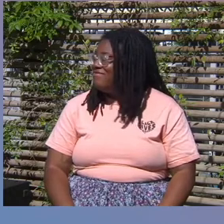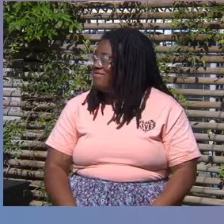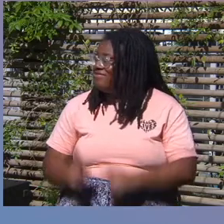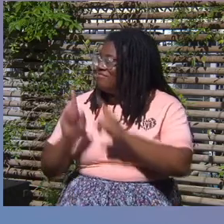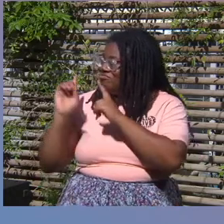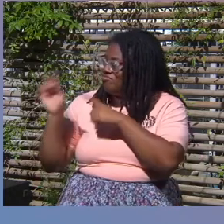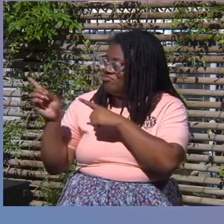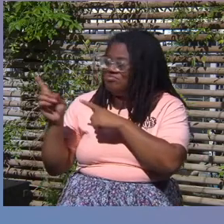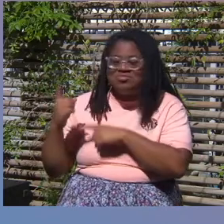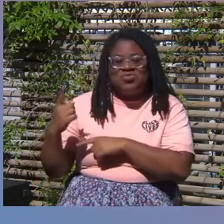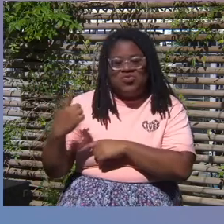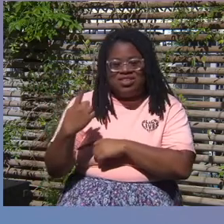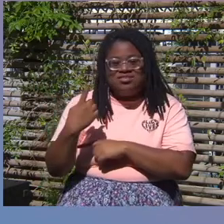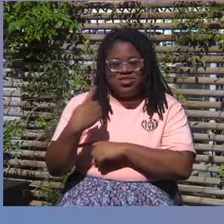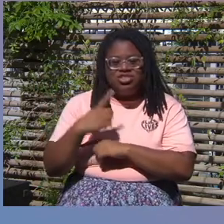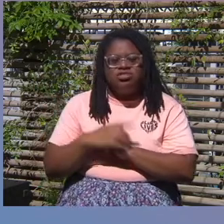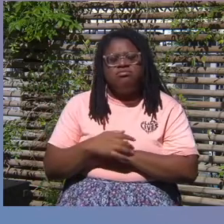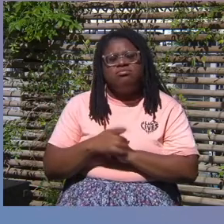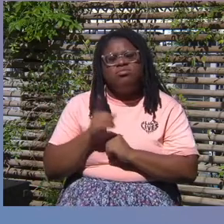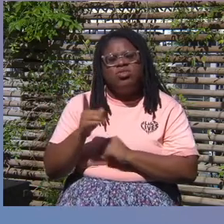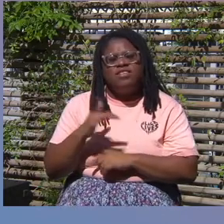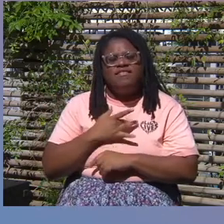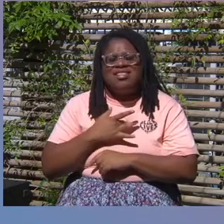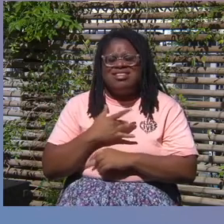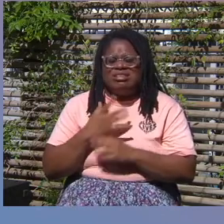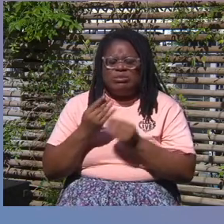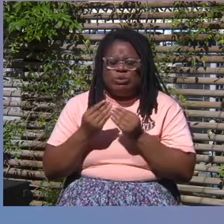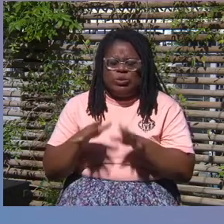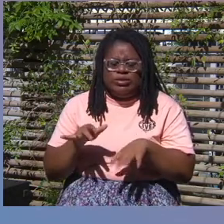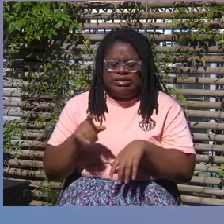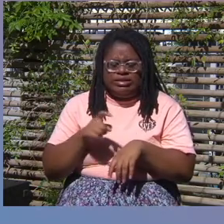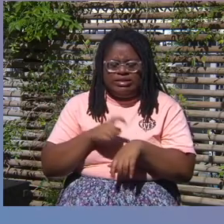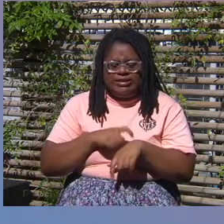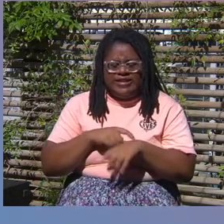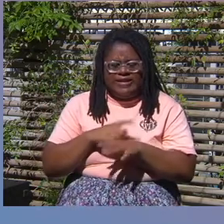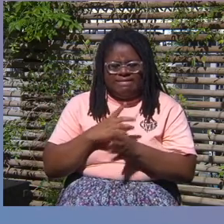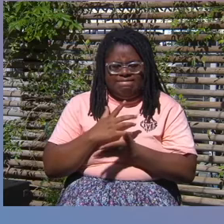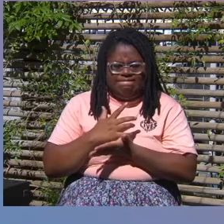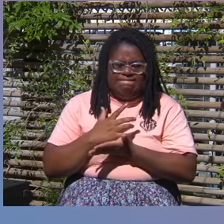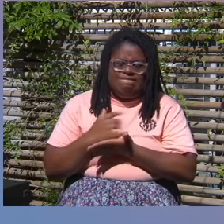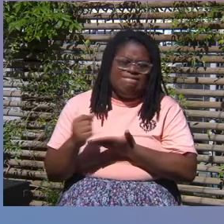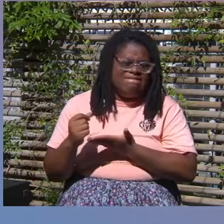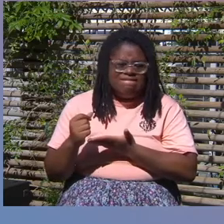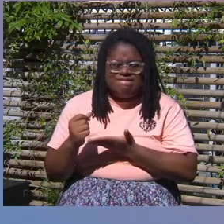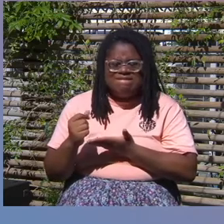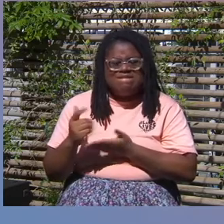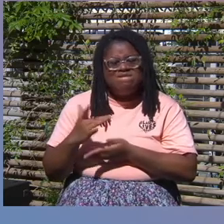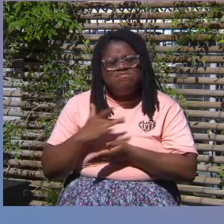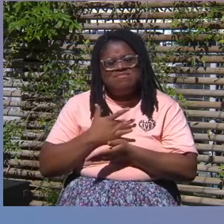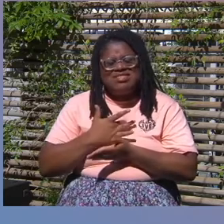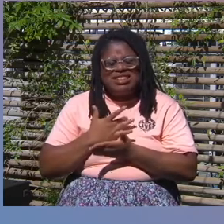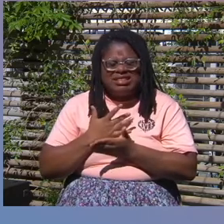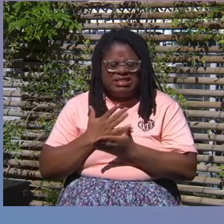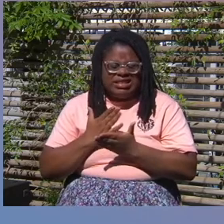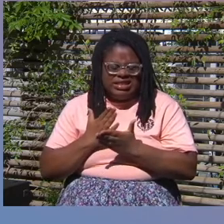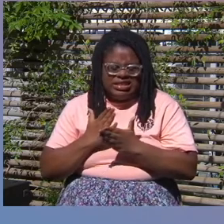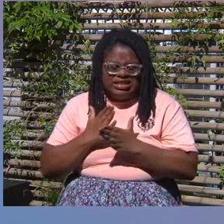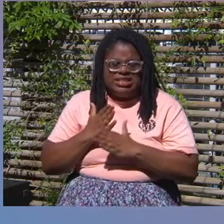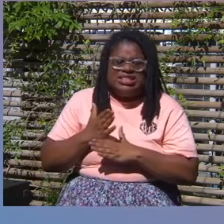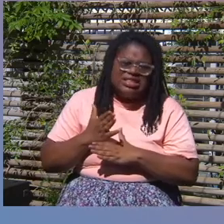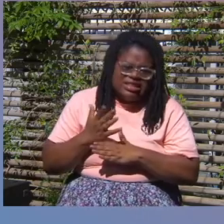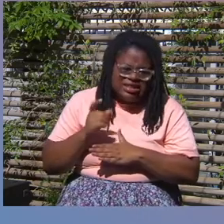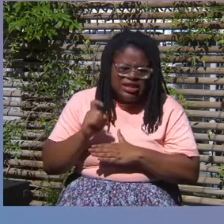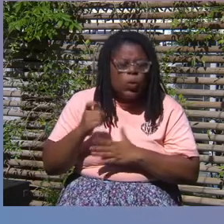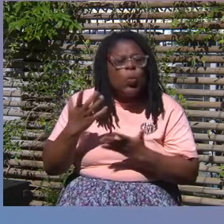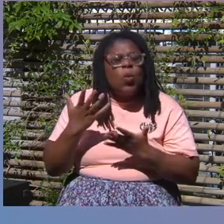Miss Debbie Allen, when you feel like you are losing that time, when you feel like there is a hurdle that you need to overcome, what